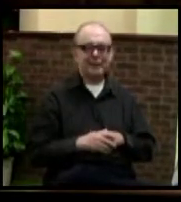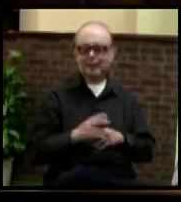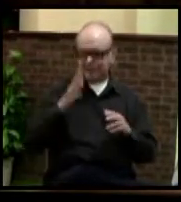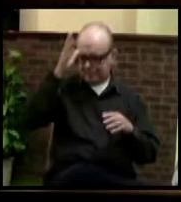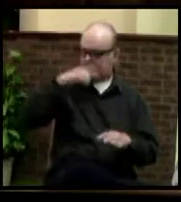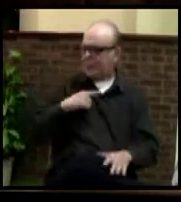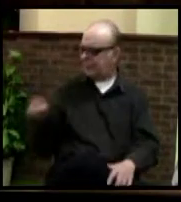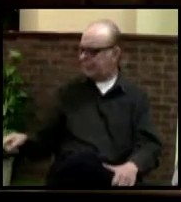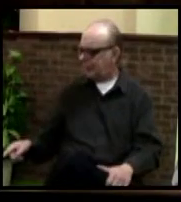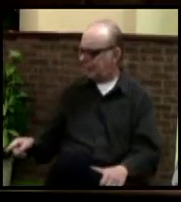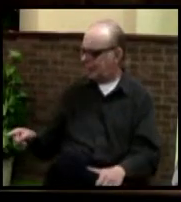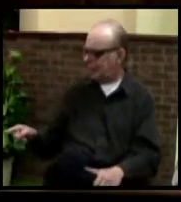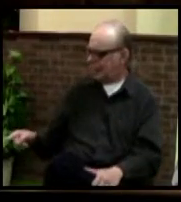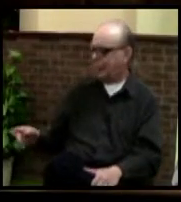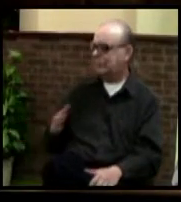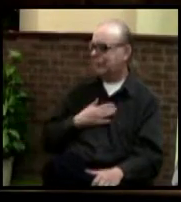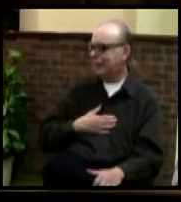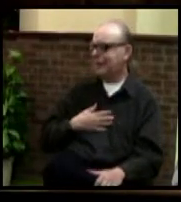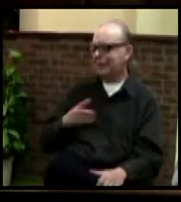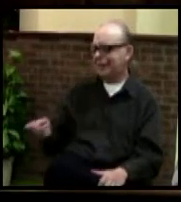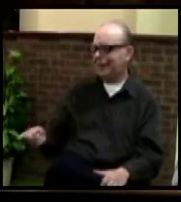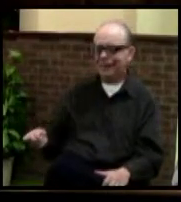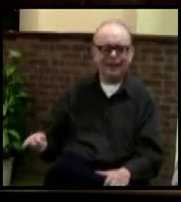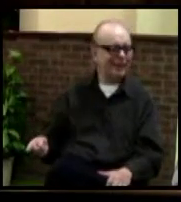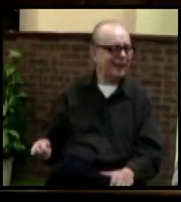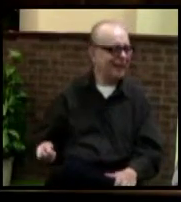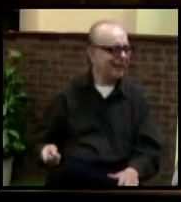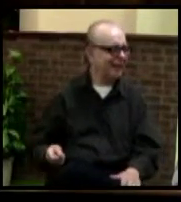The guy looked at her and said, fleas?